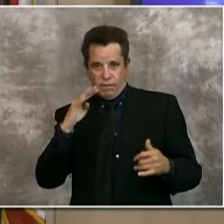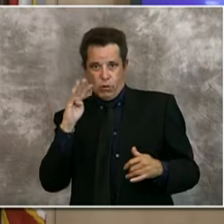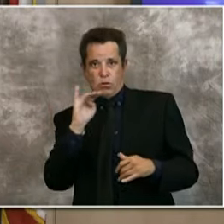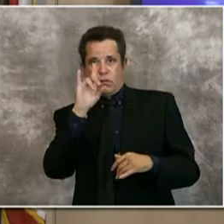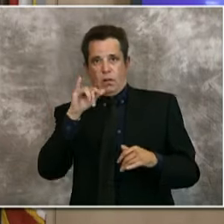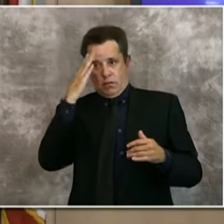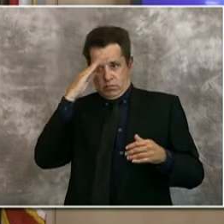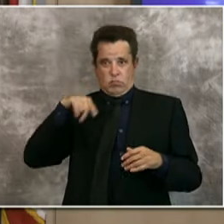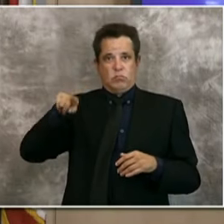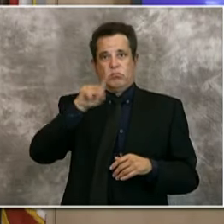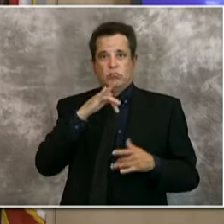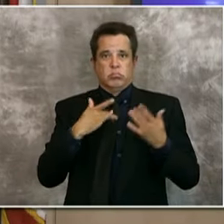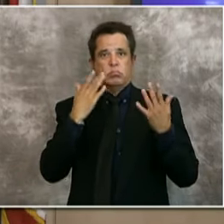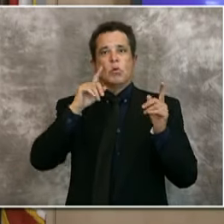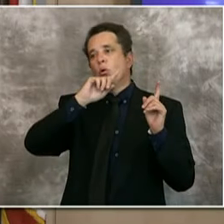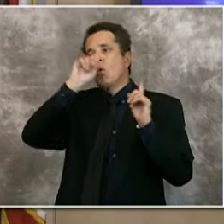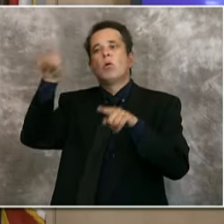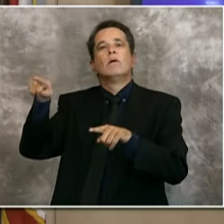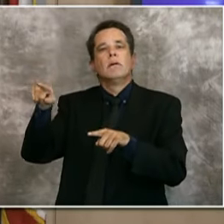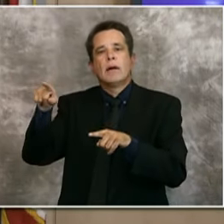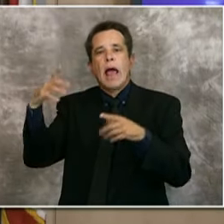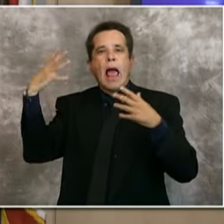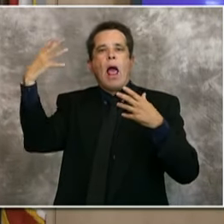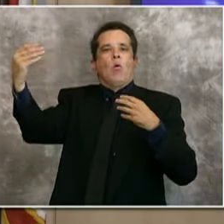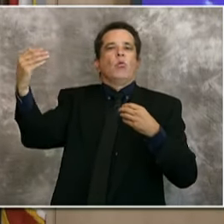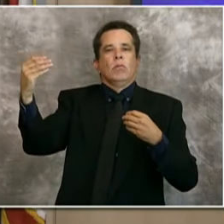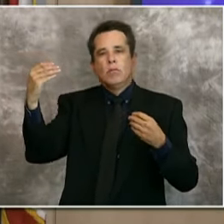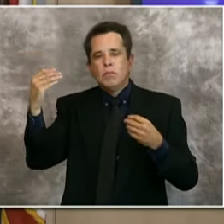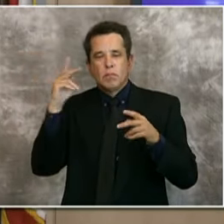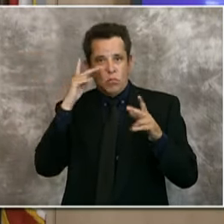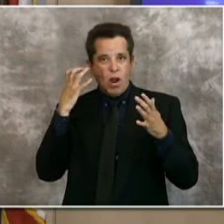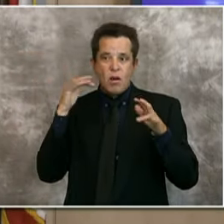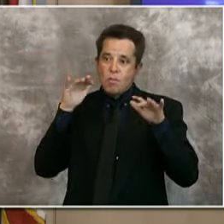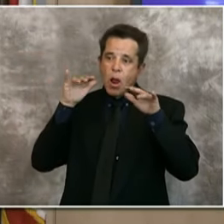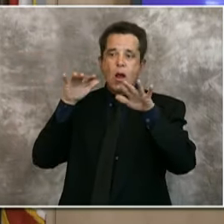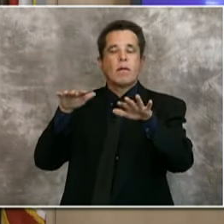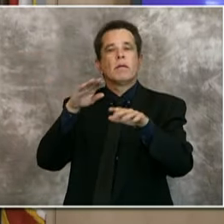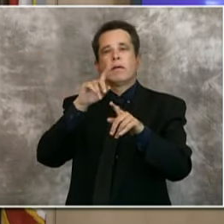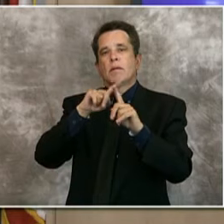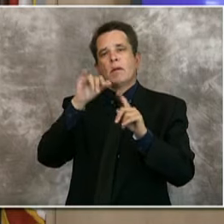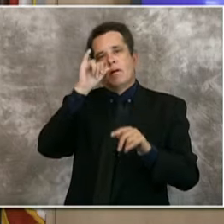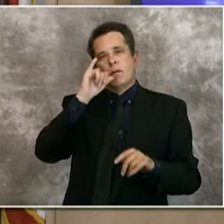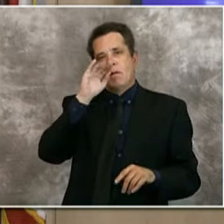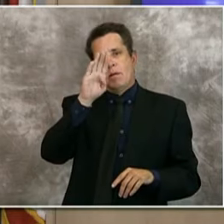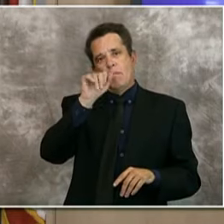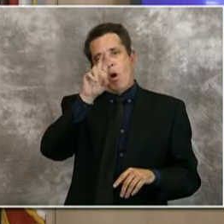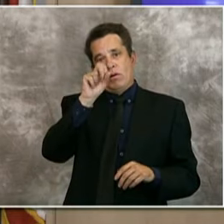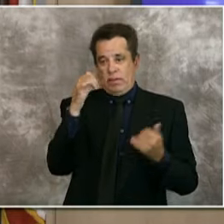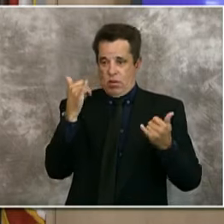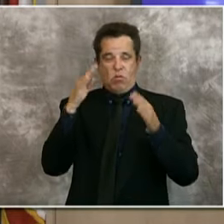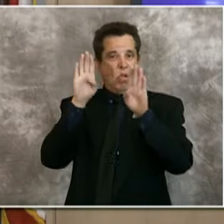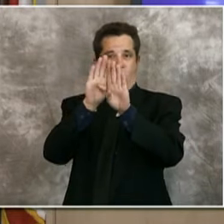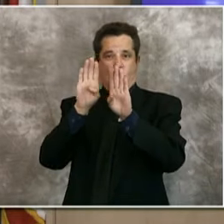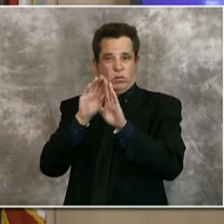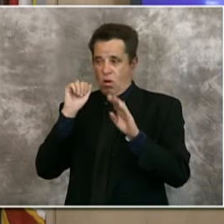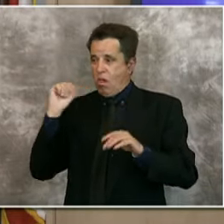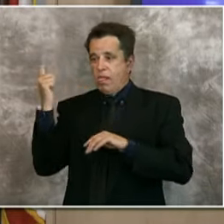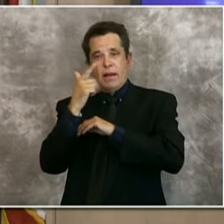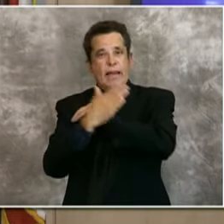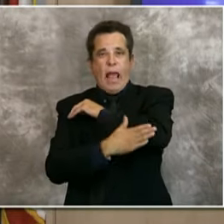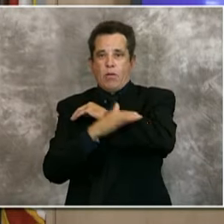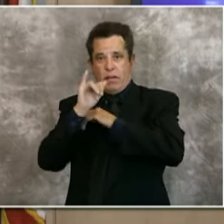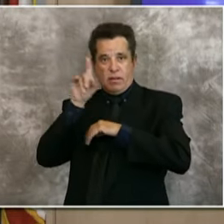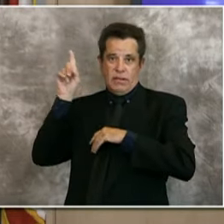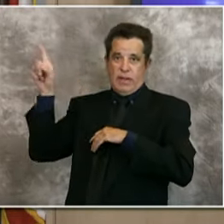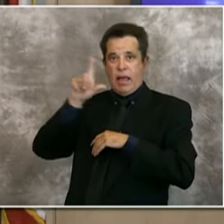Now, we know people are going to want to get out, and on top of that, bars have been closed in surrounding counties like